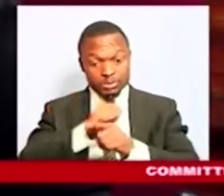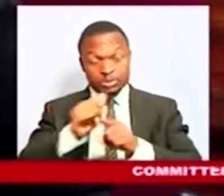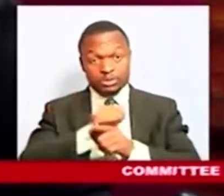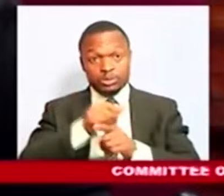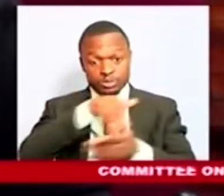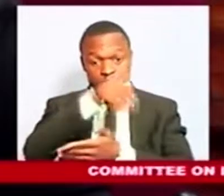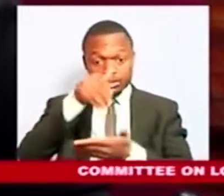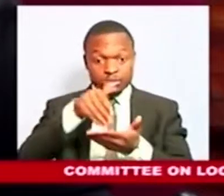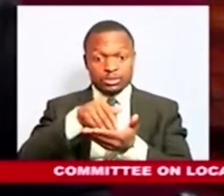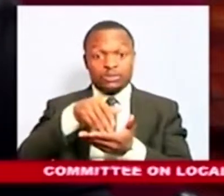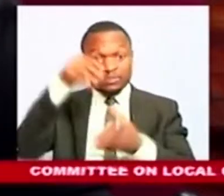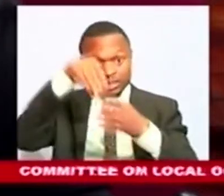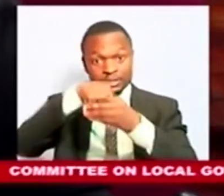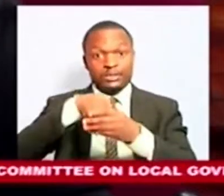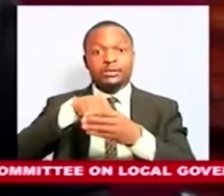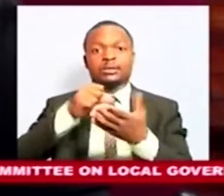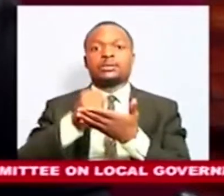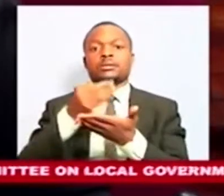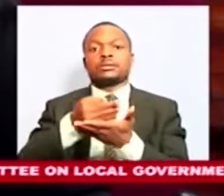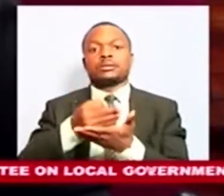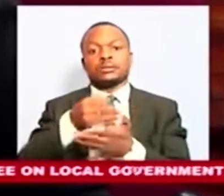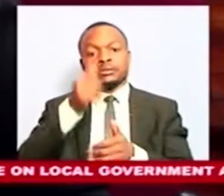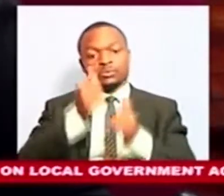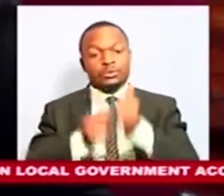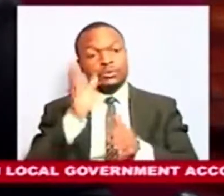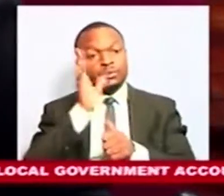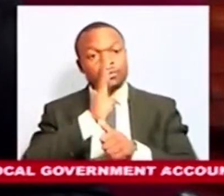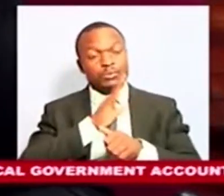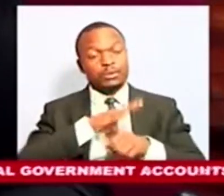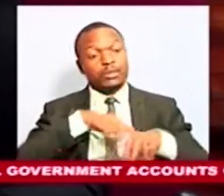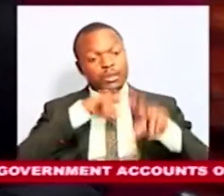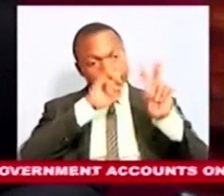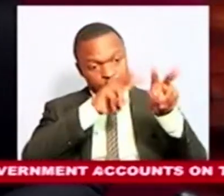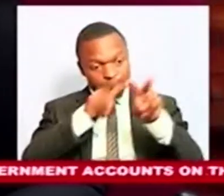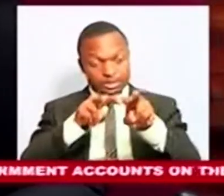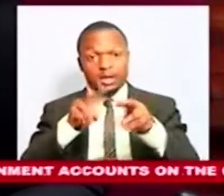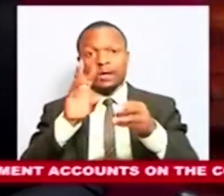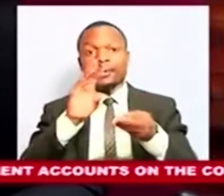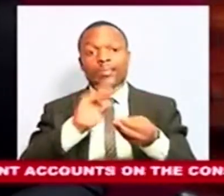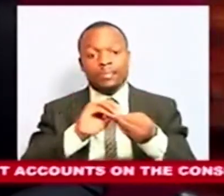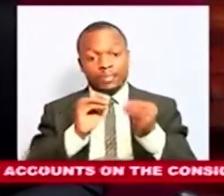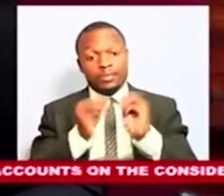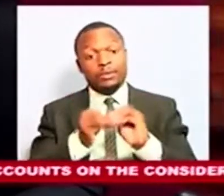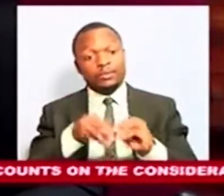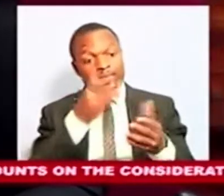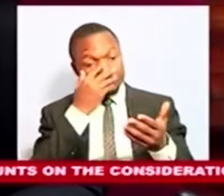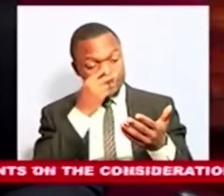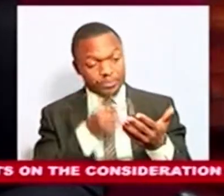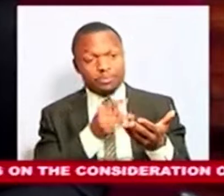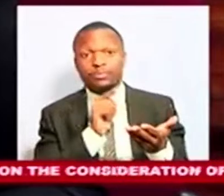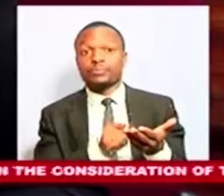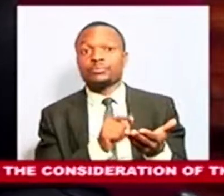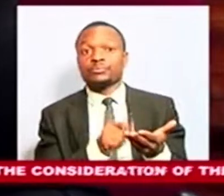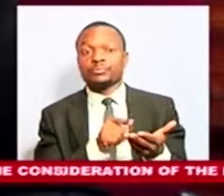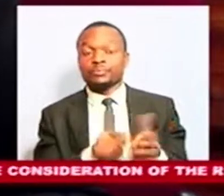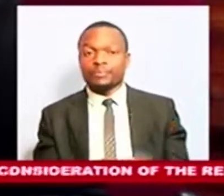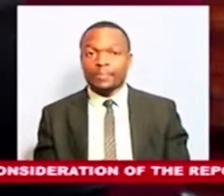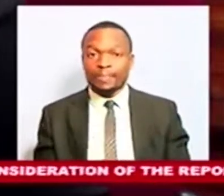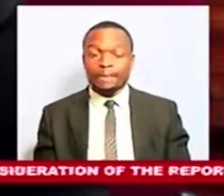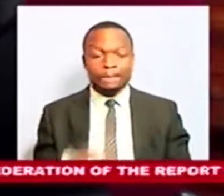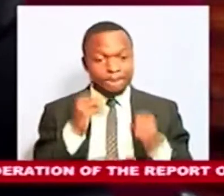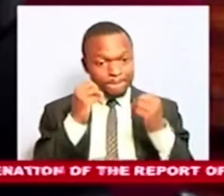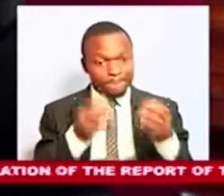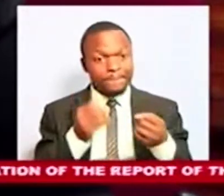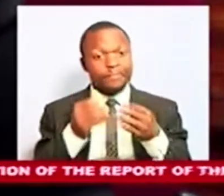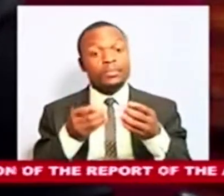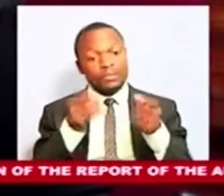Zambia, which were also verified. So the amounts that we are looking at here, most of it, when